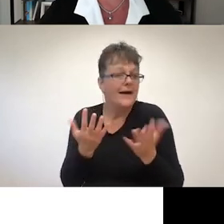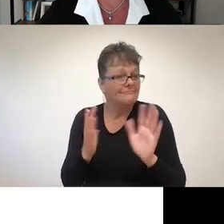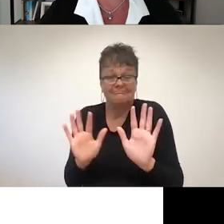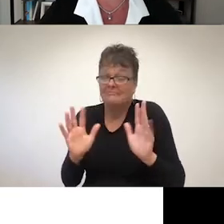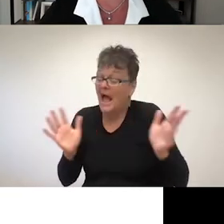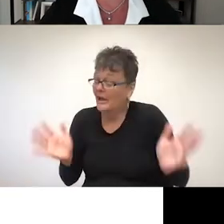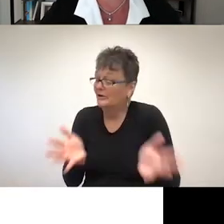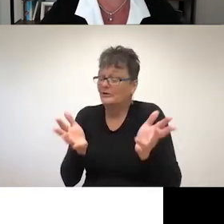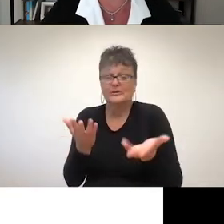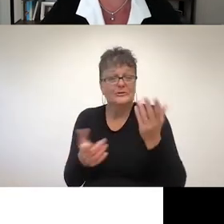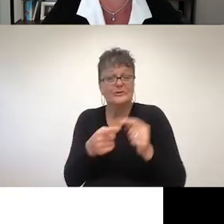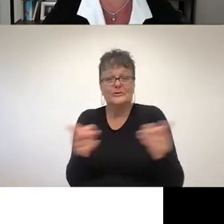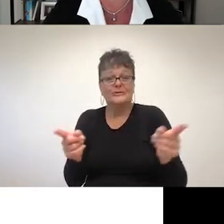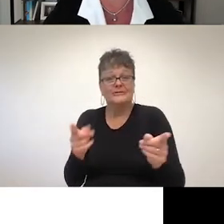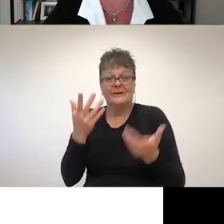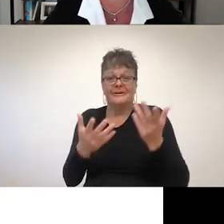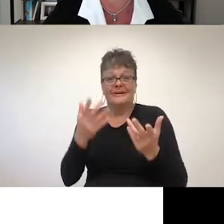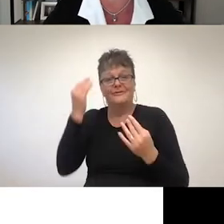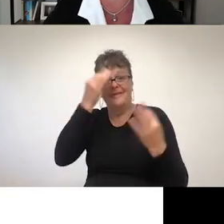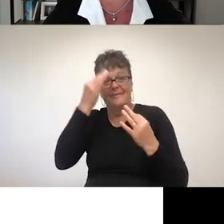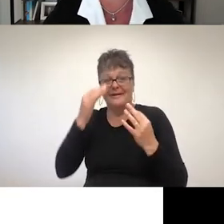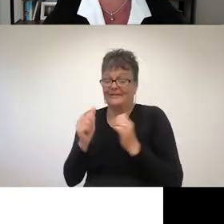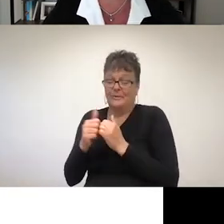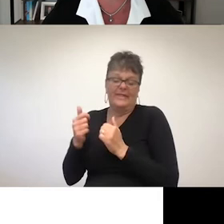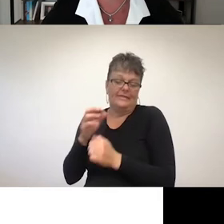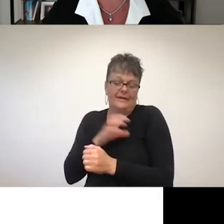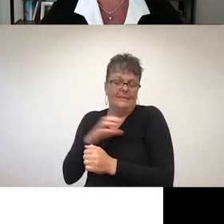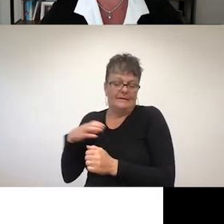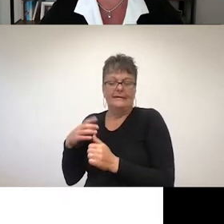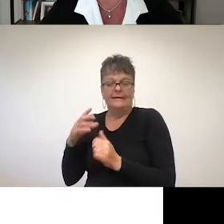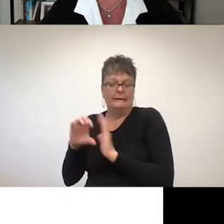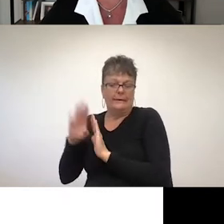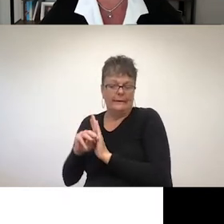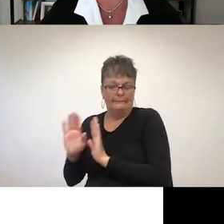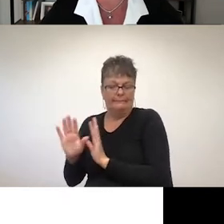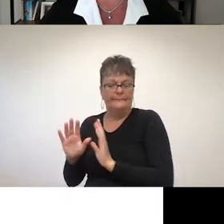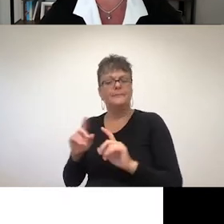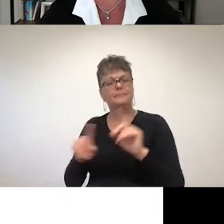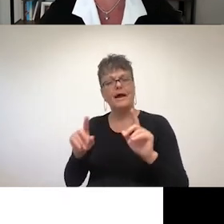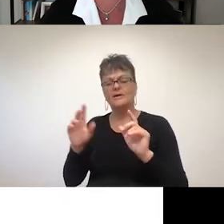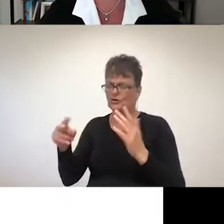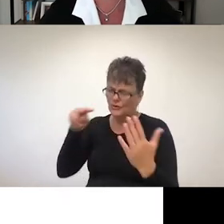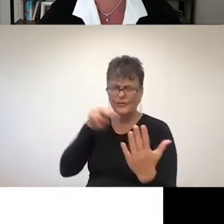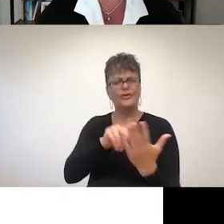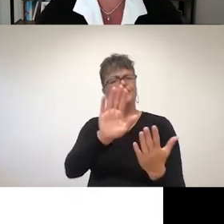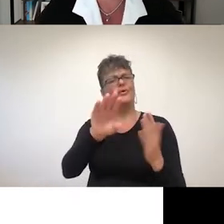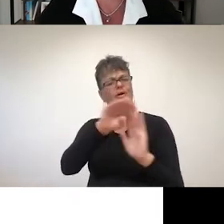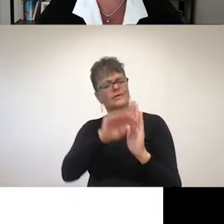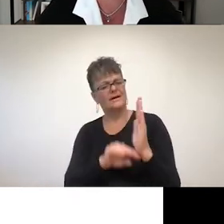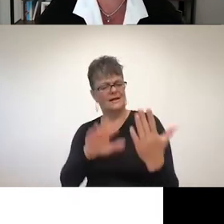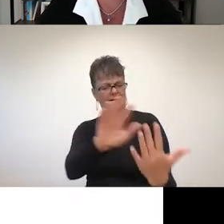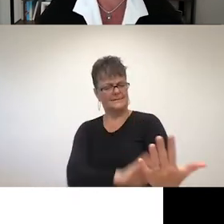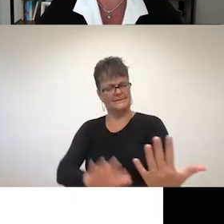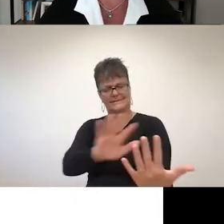as we prepare for fall to take a critical look at the syllabus and say, okay, is there anything here that maybe